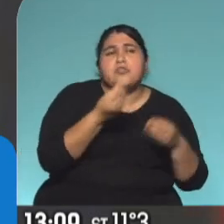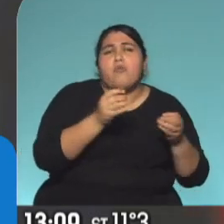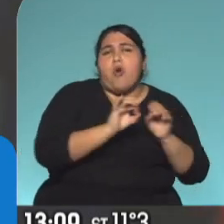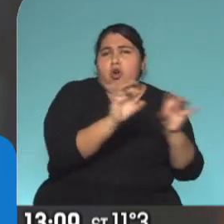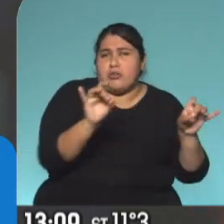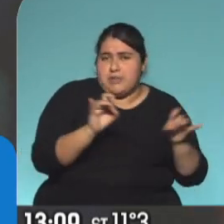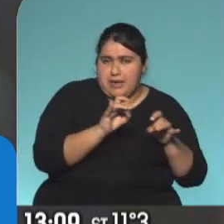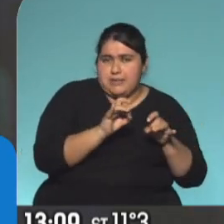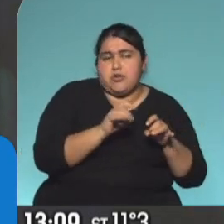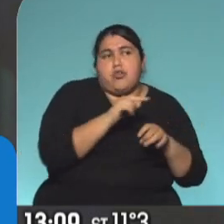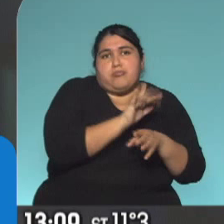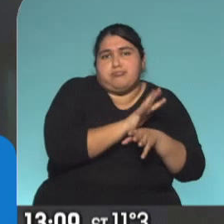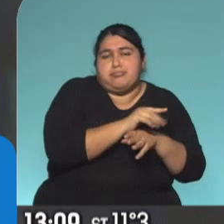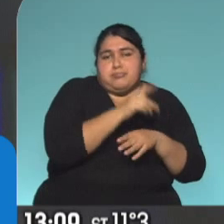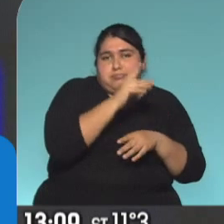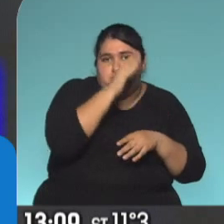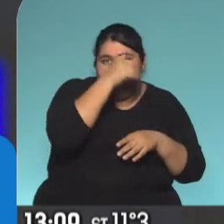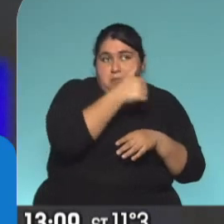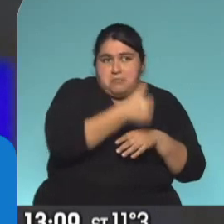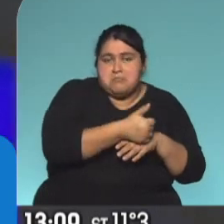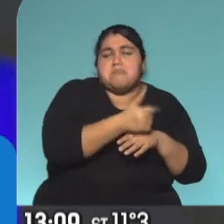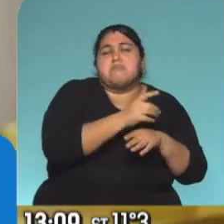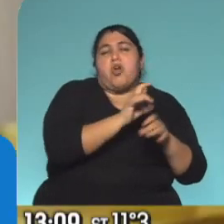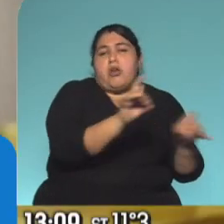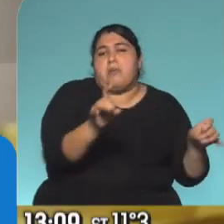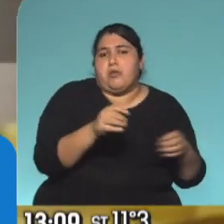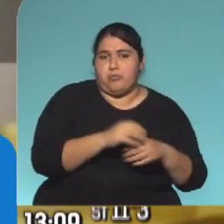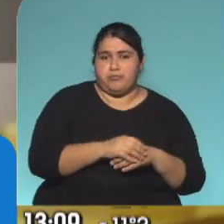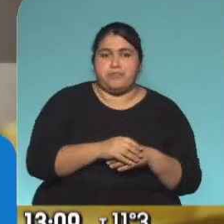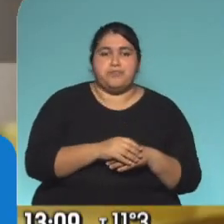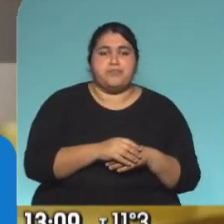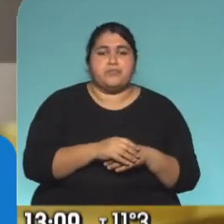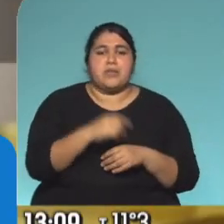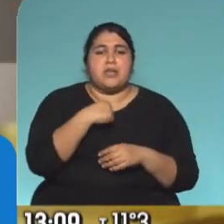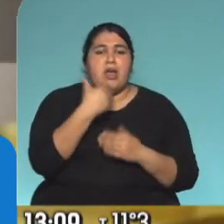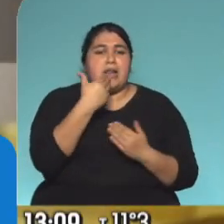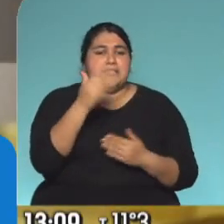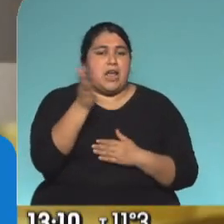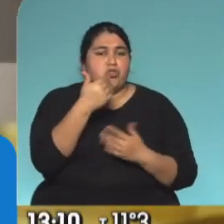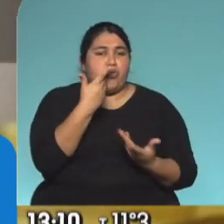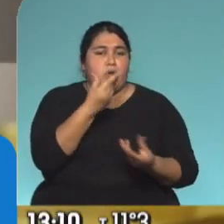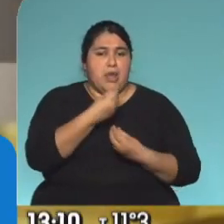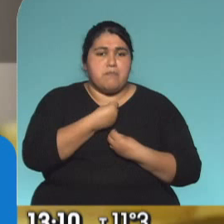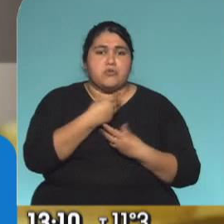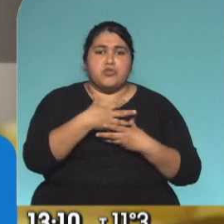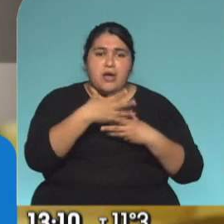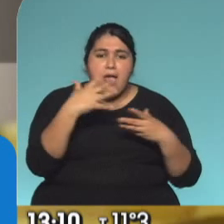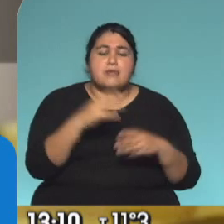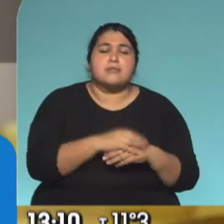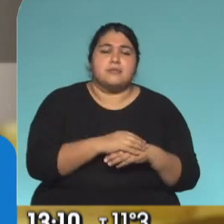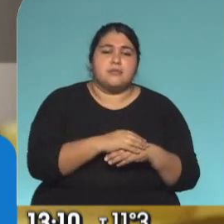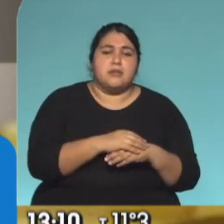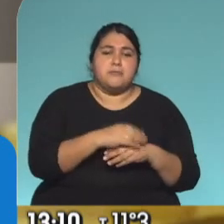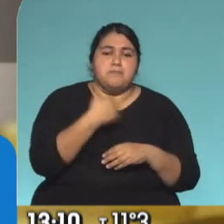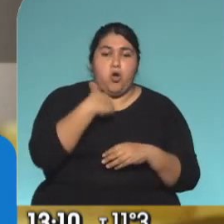por parte del presidente de los Estados Unidos del coronavirus. I want to thank everybody for the tremendous support. I'm going